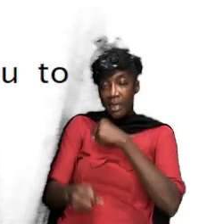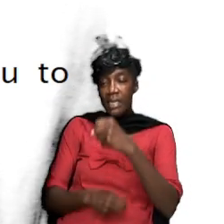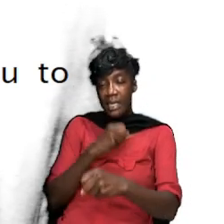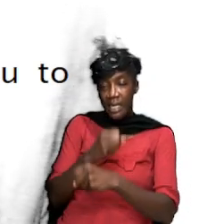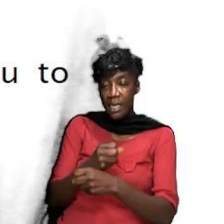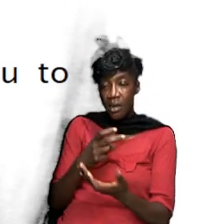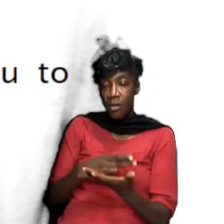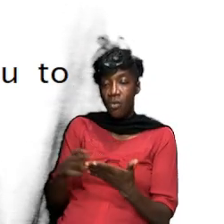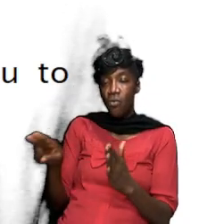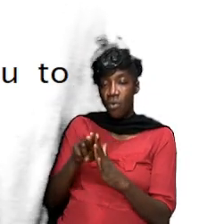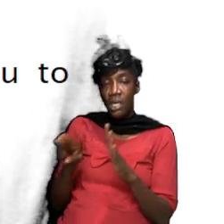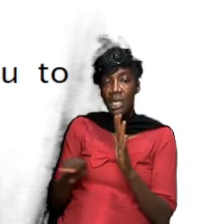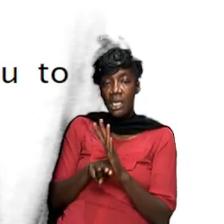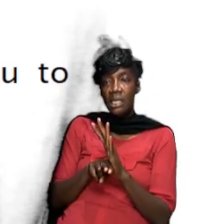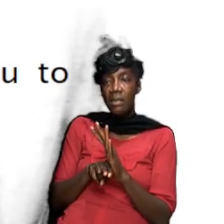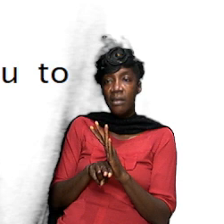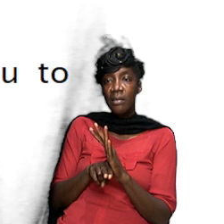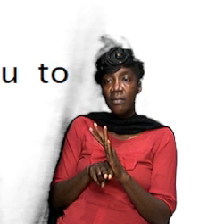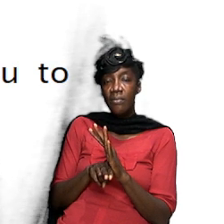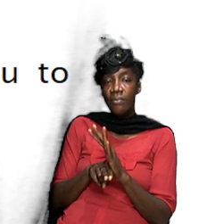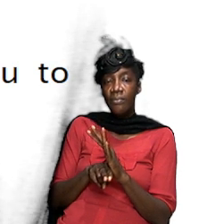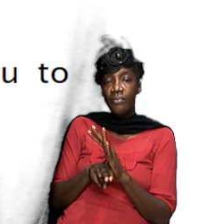about holiness.